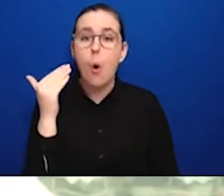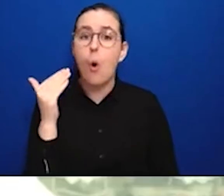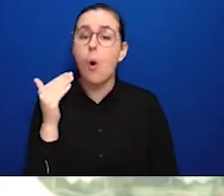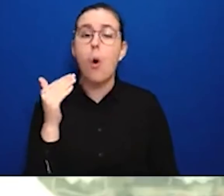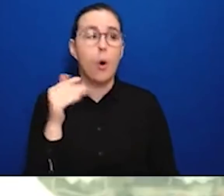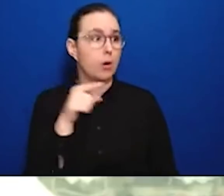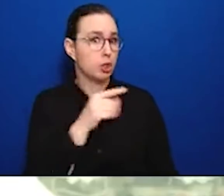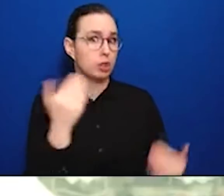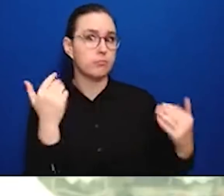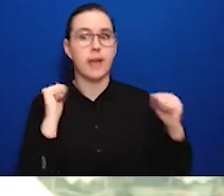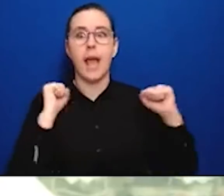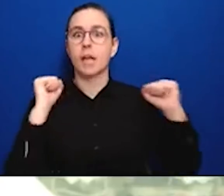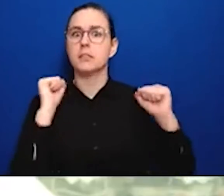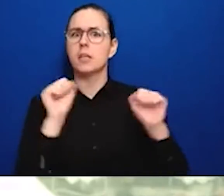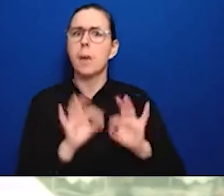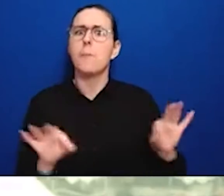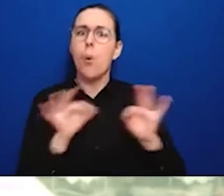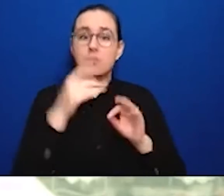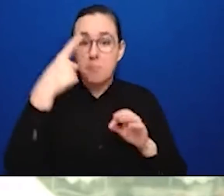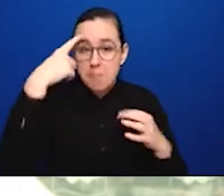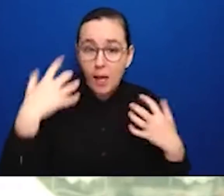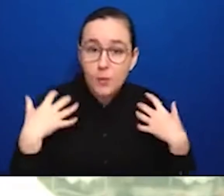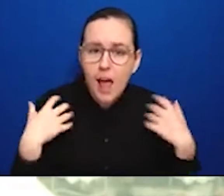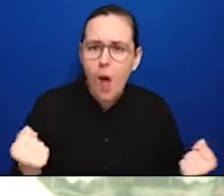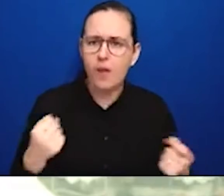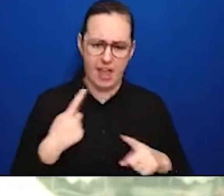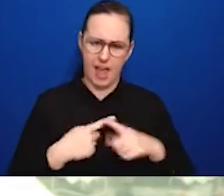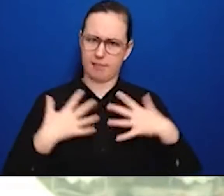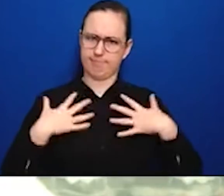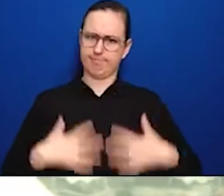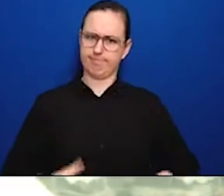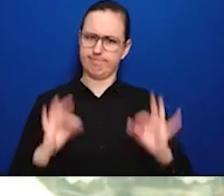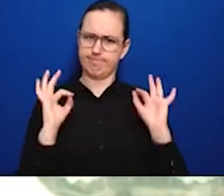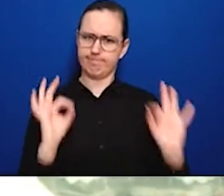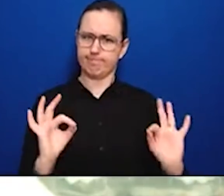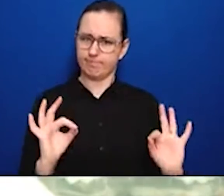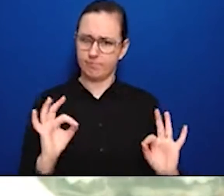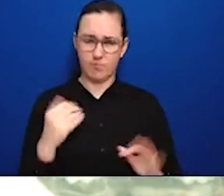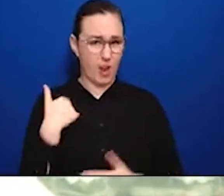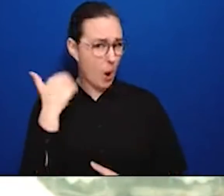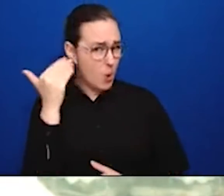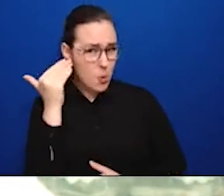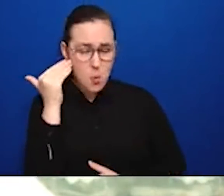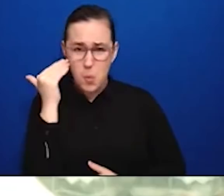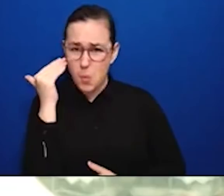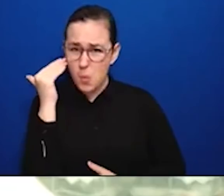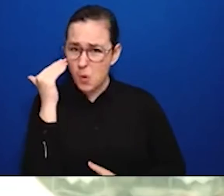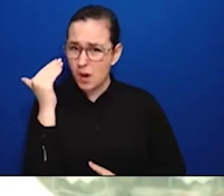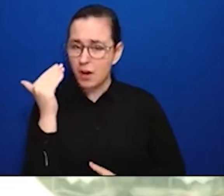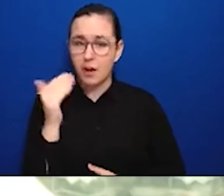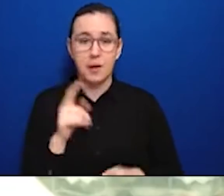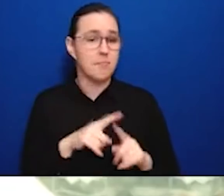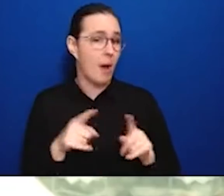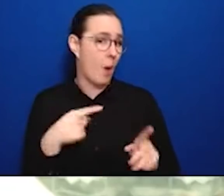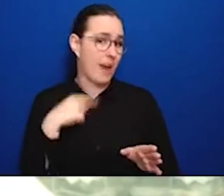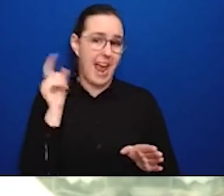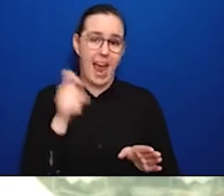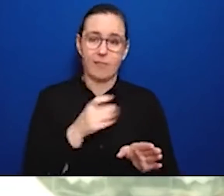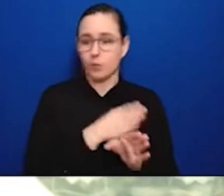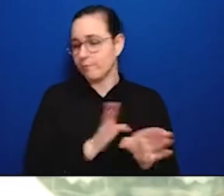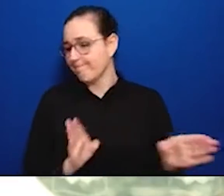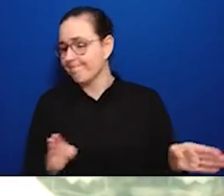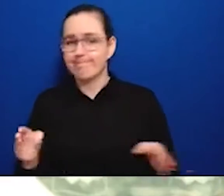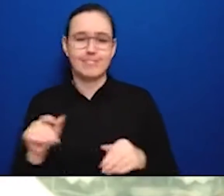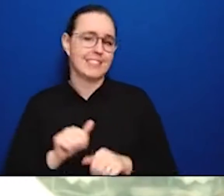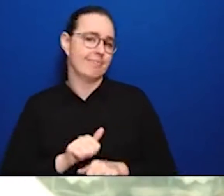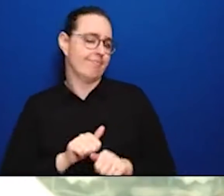and so I know it plays an important role in our communities. But just like myself and others, we're going to have to find other ways to ensure